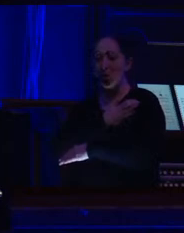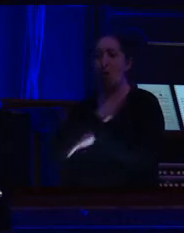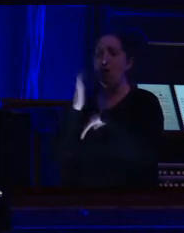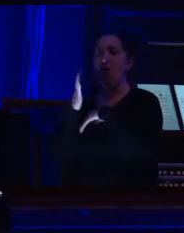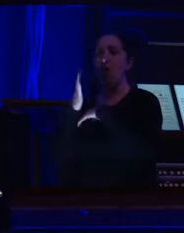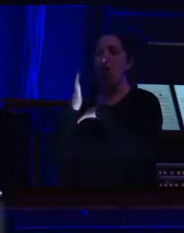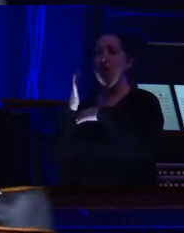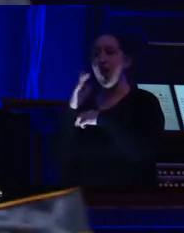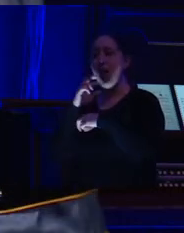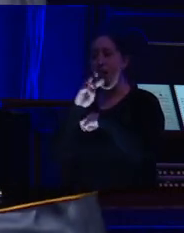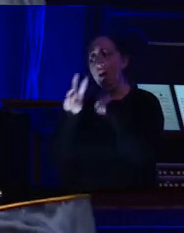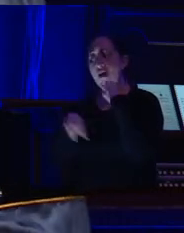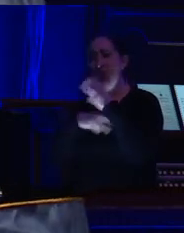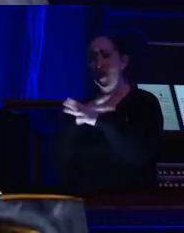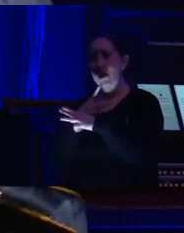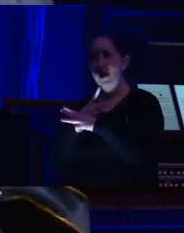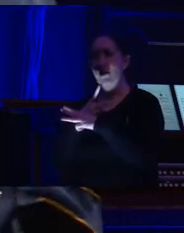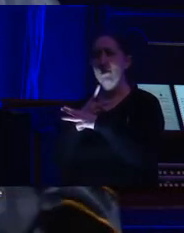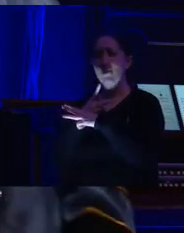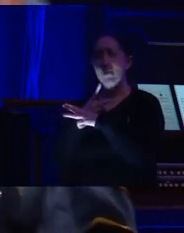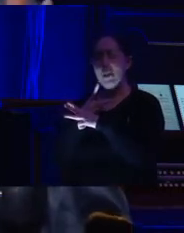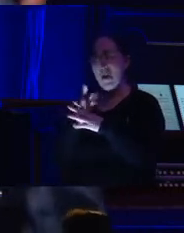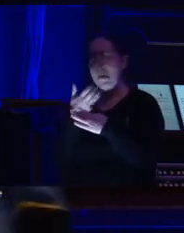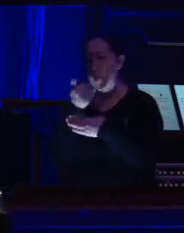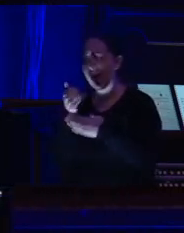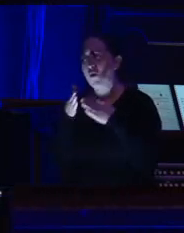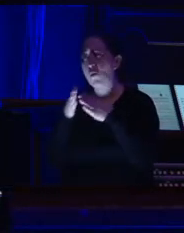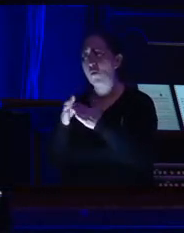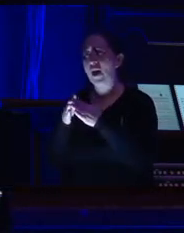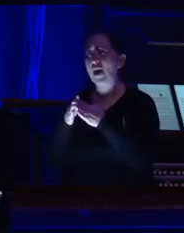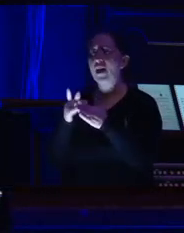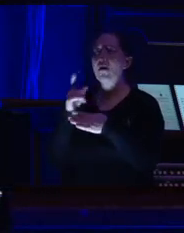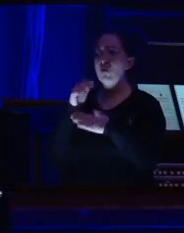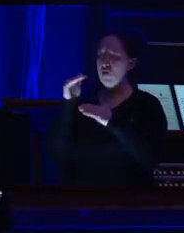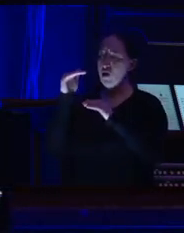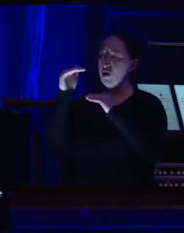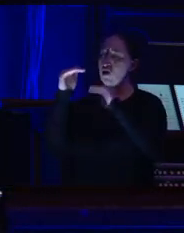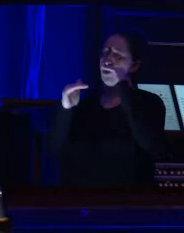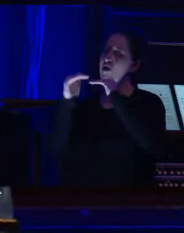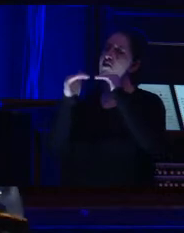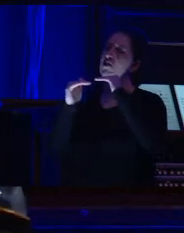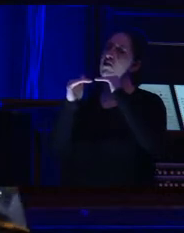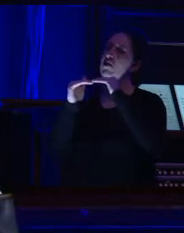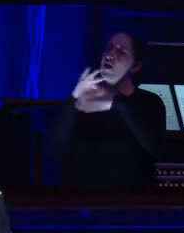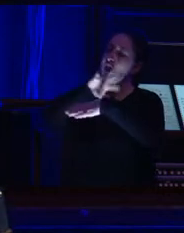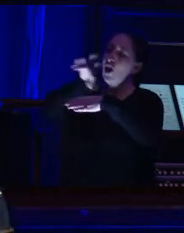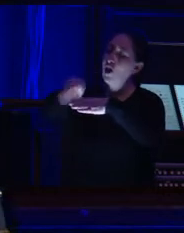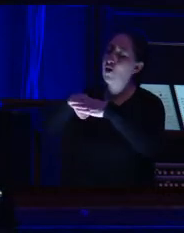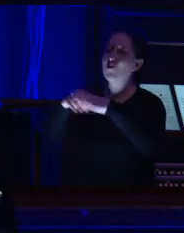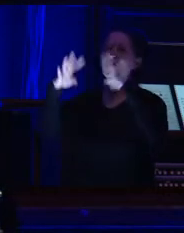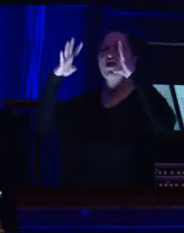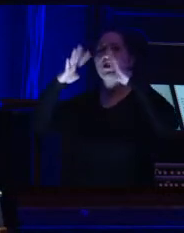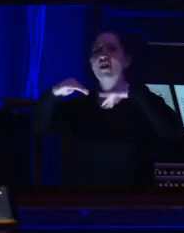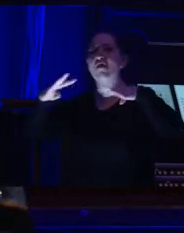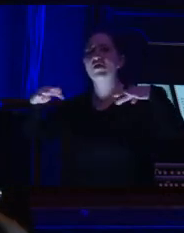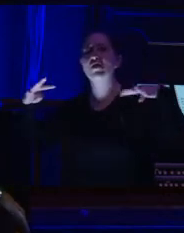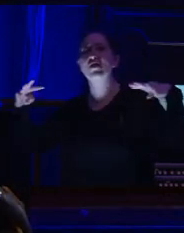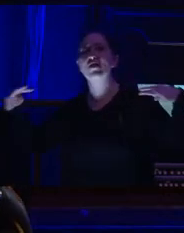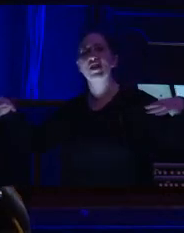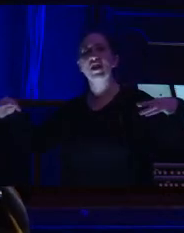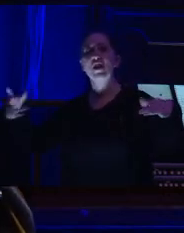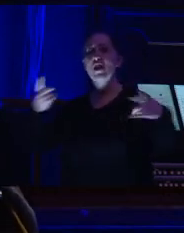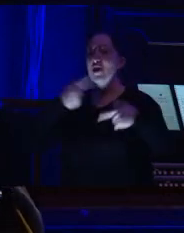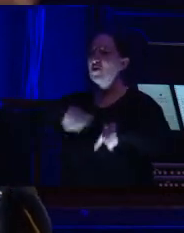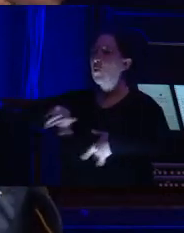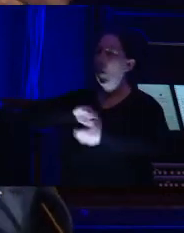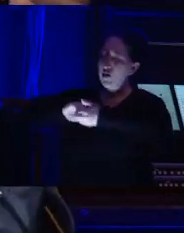searching for a better way to deliver on the promises of justice, inclusion, and diversity. So let us